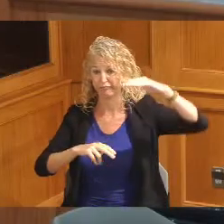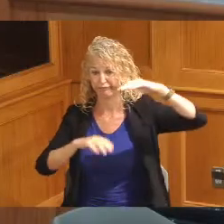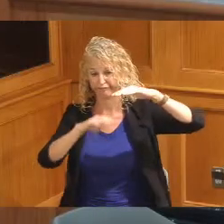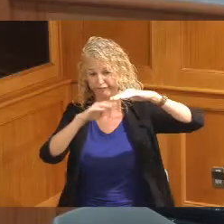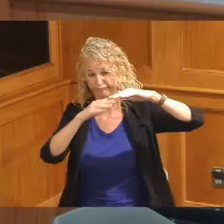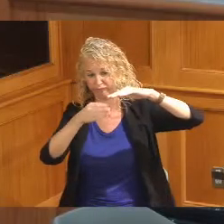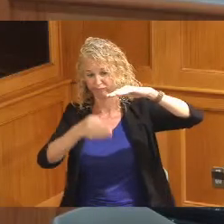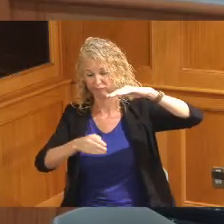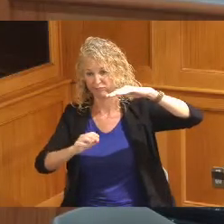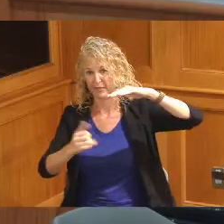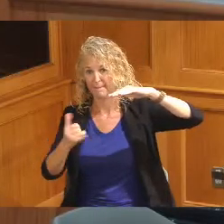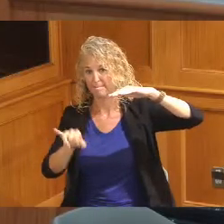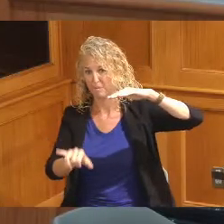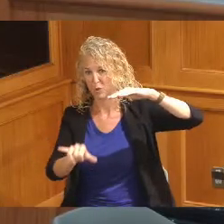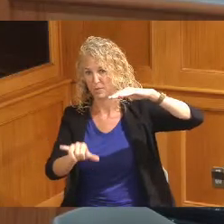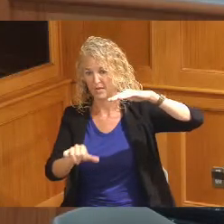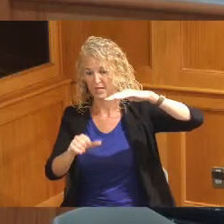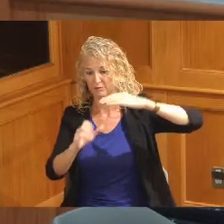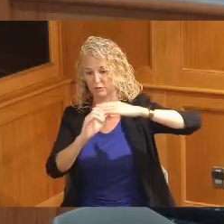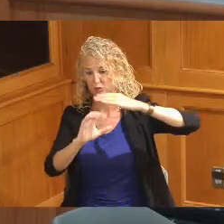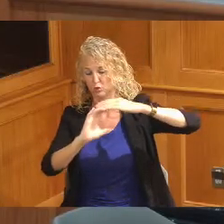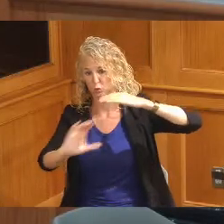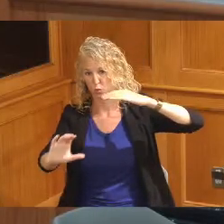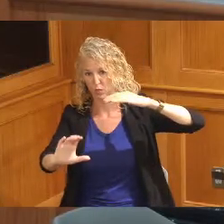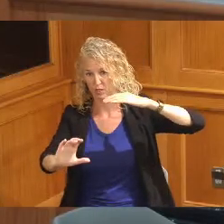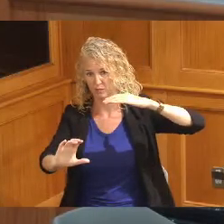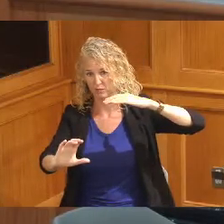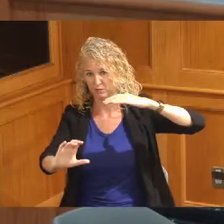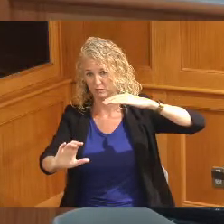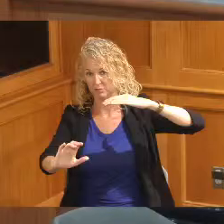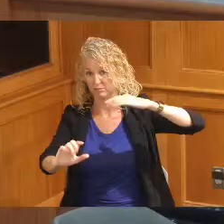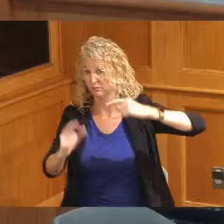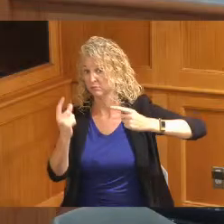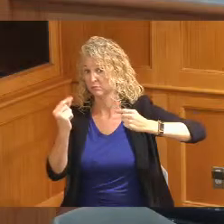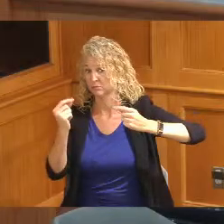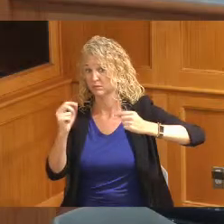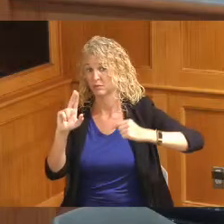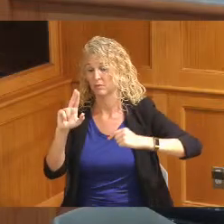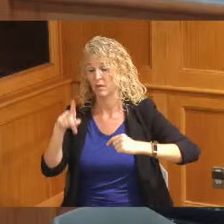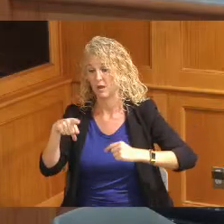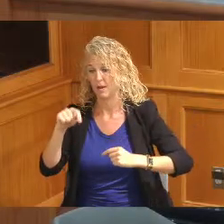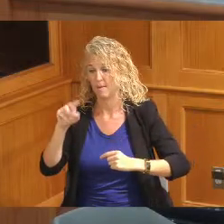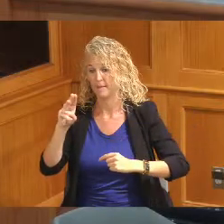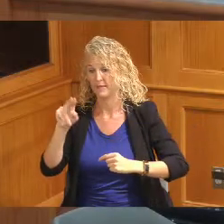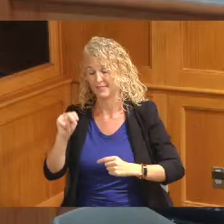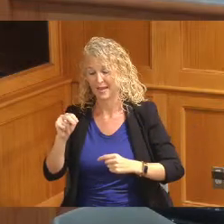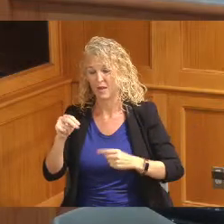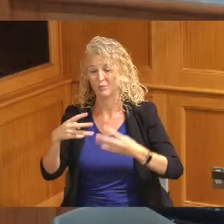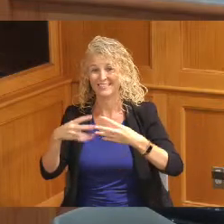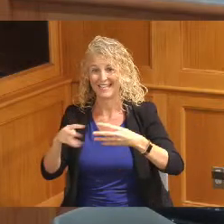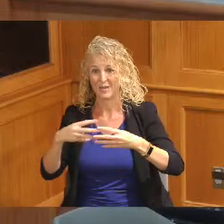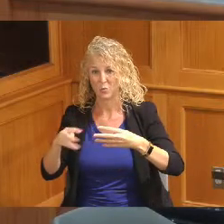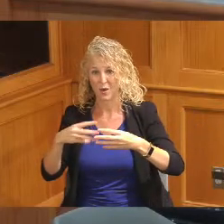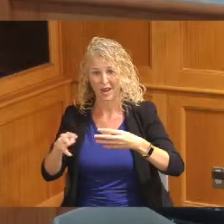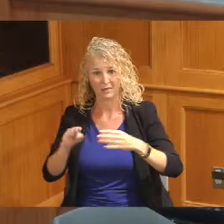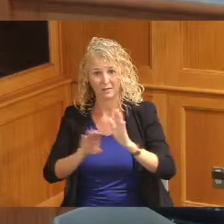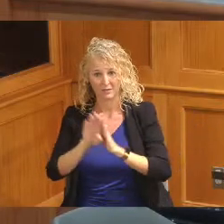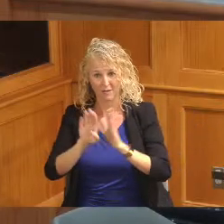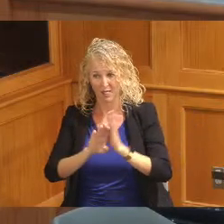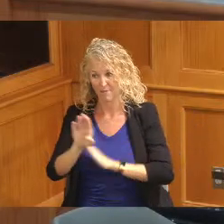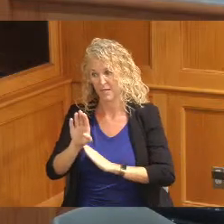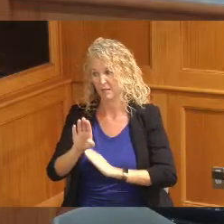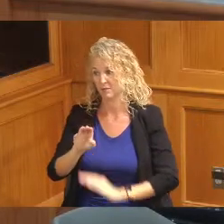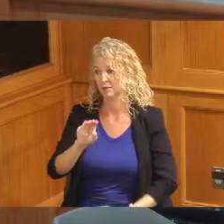permanent sewer easement. This is related to the Uptown Gateway development at the corner of Martin Luther King Jr. Drive and Reading